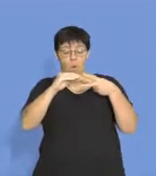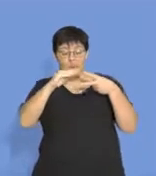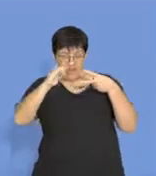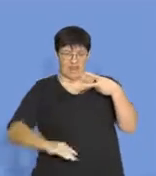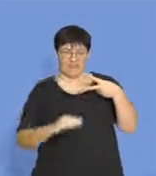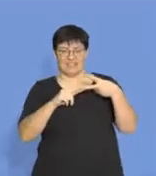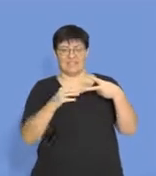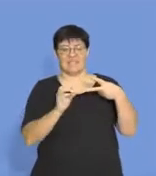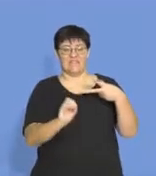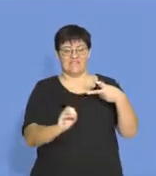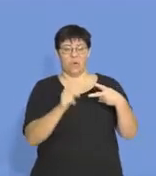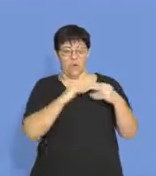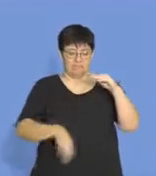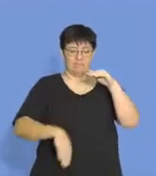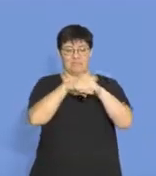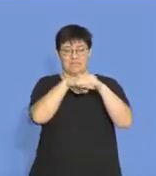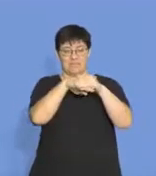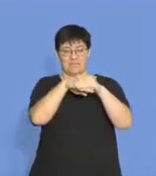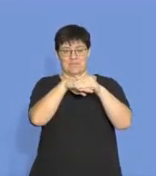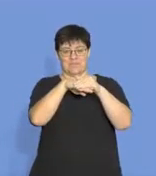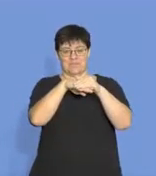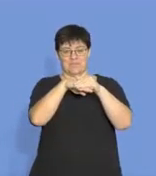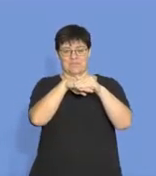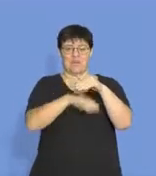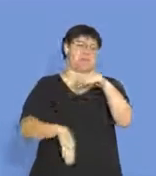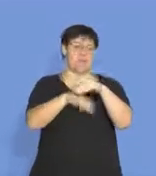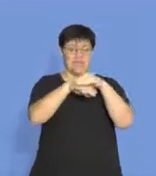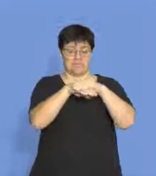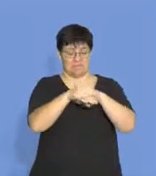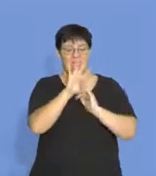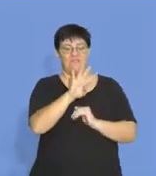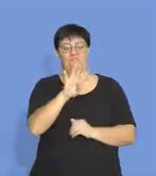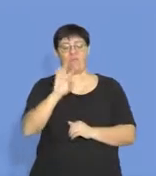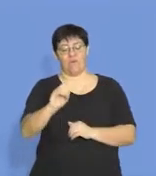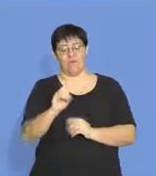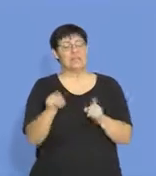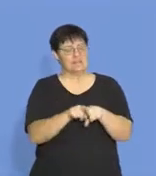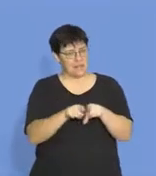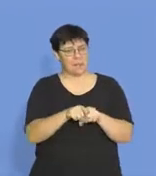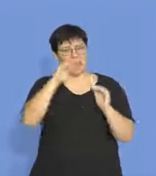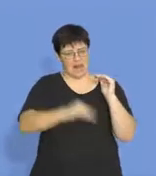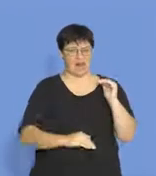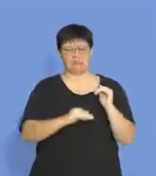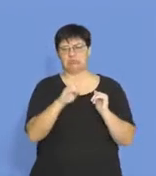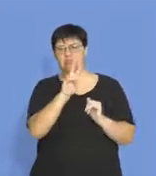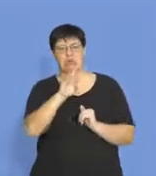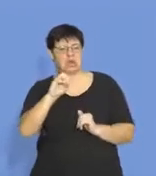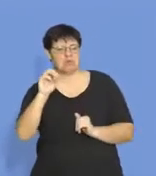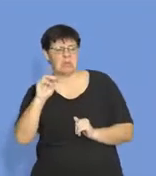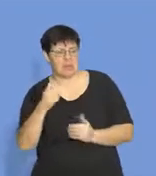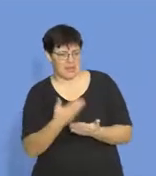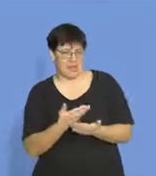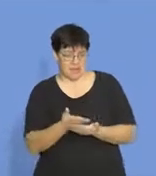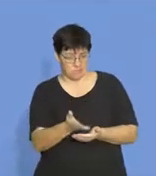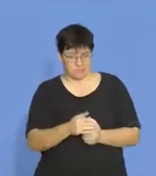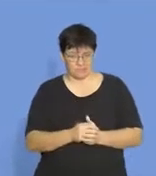less than that. Why? Because the up to part means that's the maximum, but it can hold less than that.